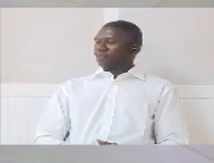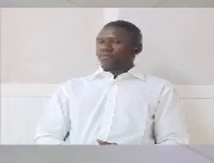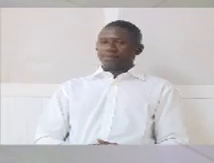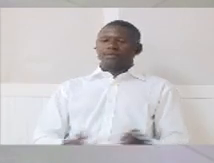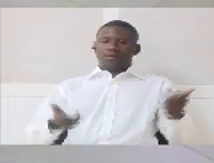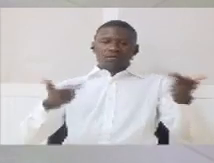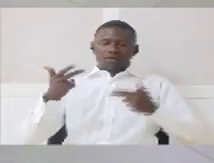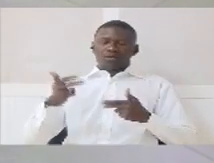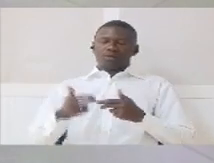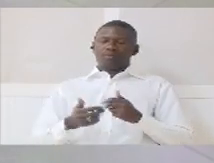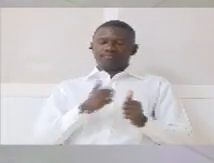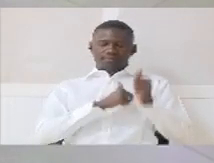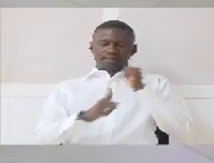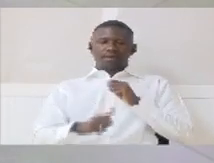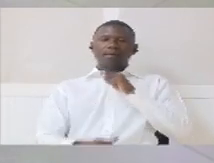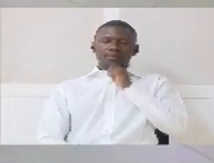Welcome back, Mr. Witness.